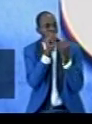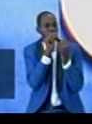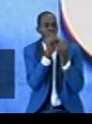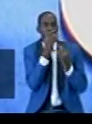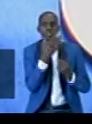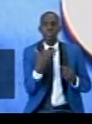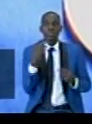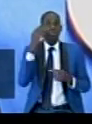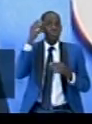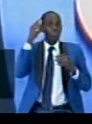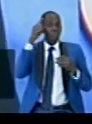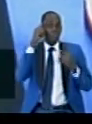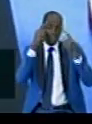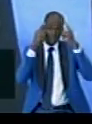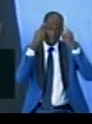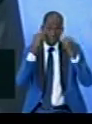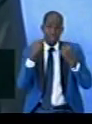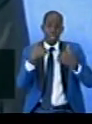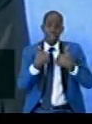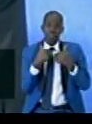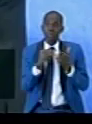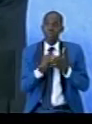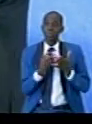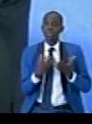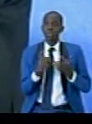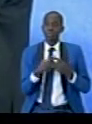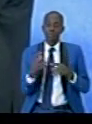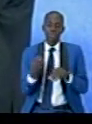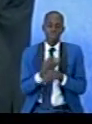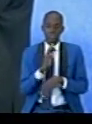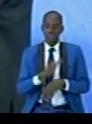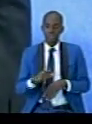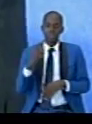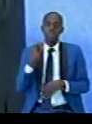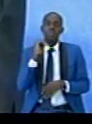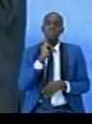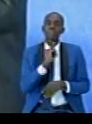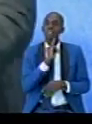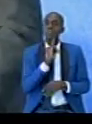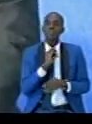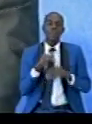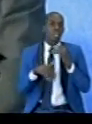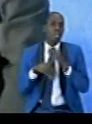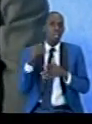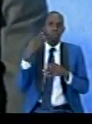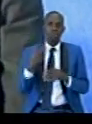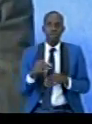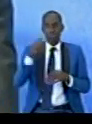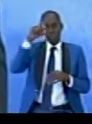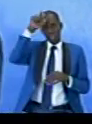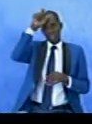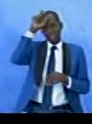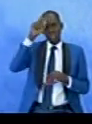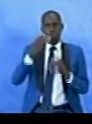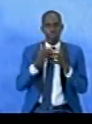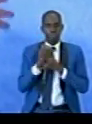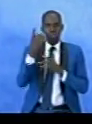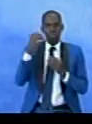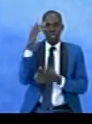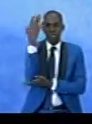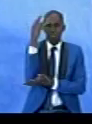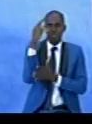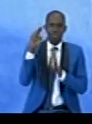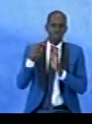desire to take the children of Israel out of Egypt through the wilderness and take them to the promised land.